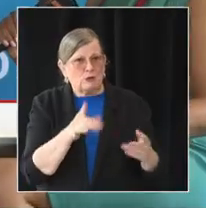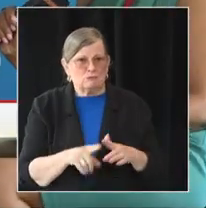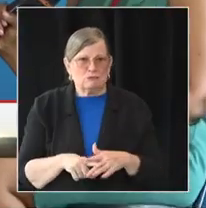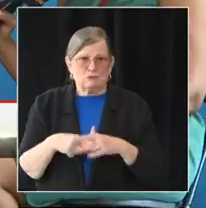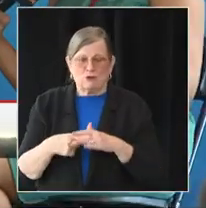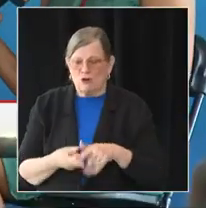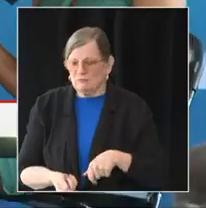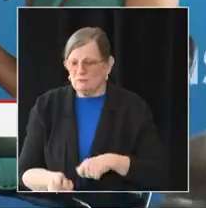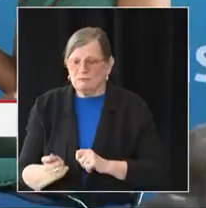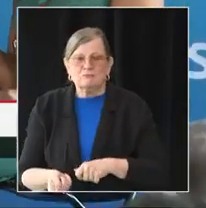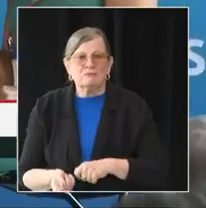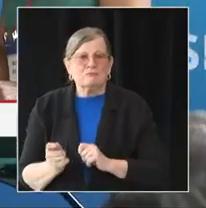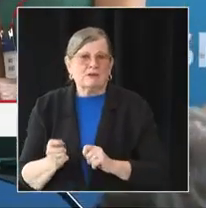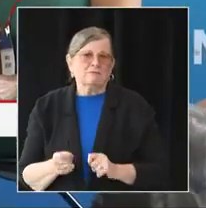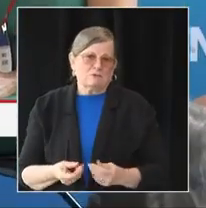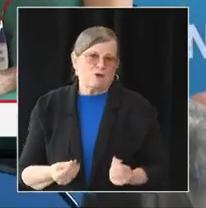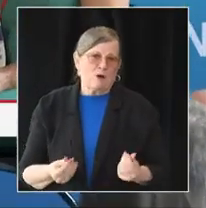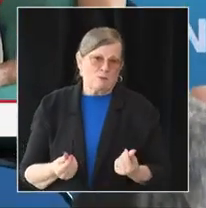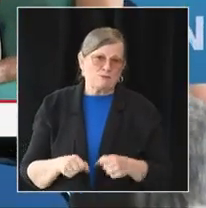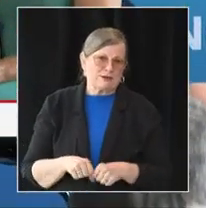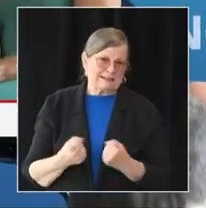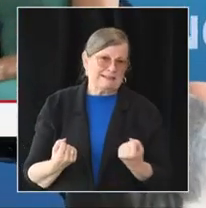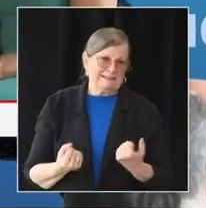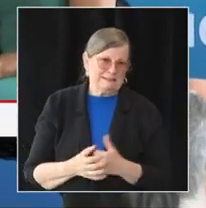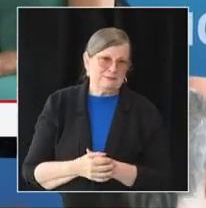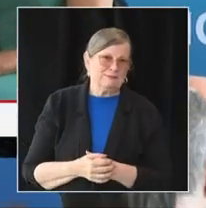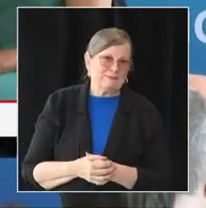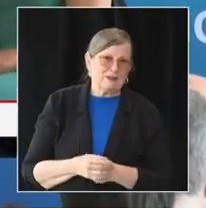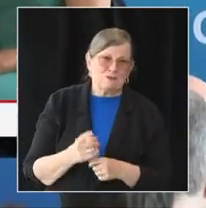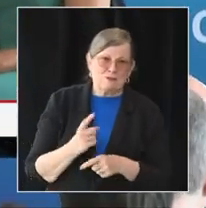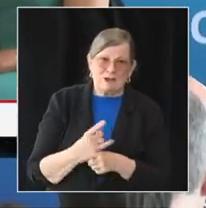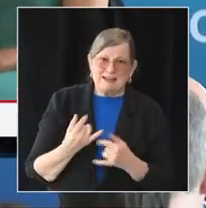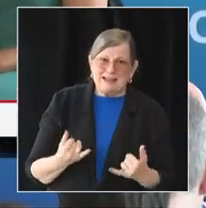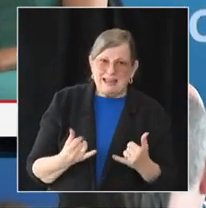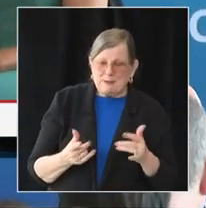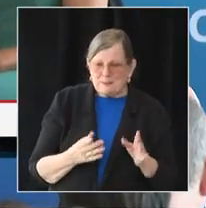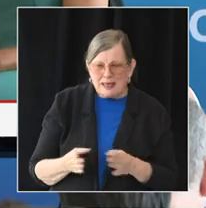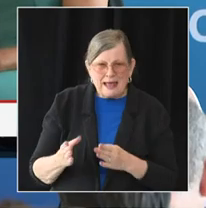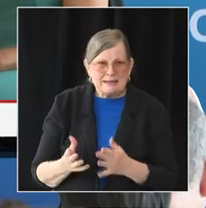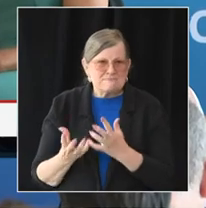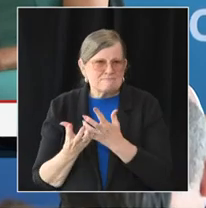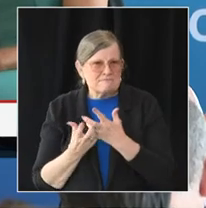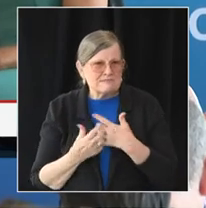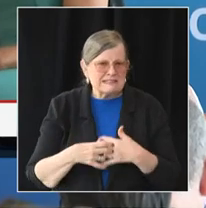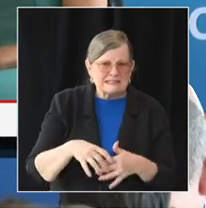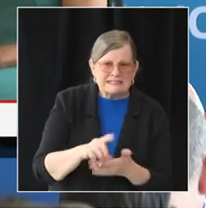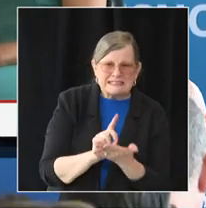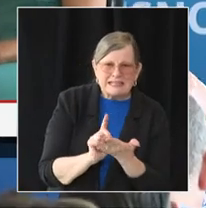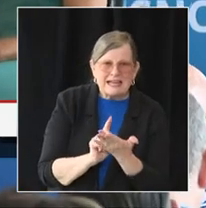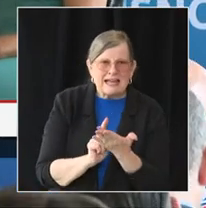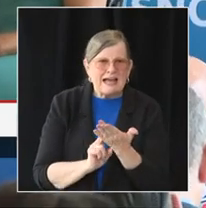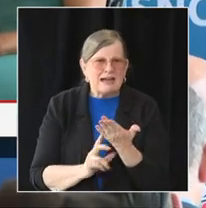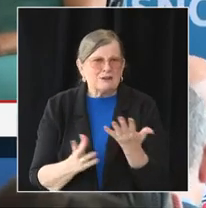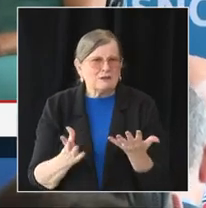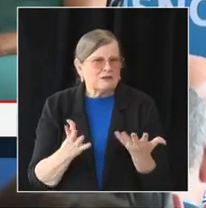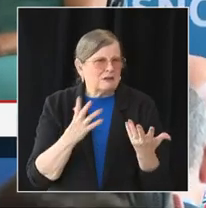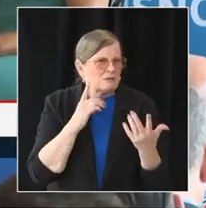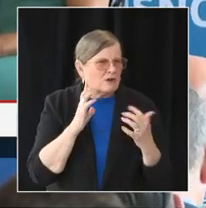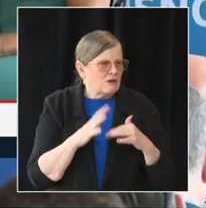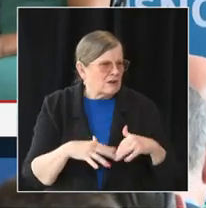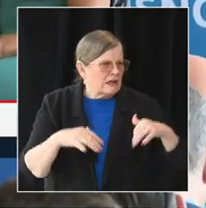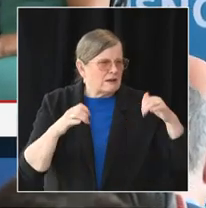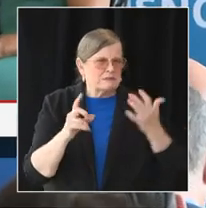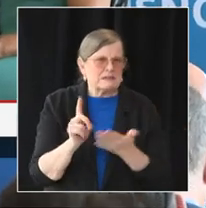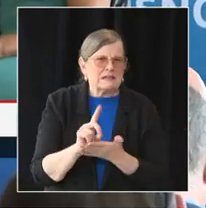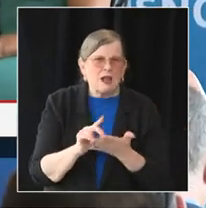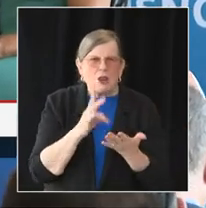early talks with some architecture and planning firms, so that's good. That's good for business, right?